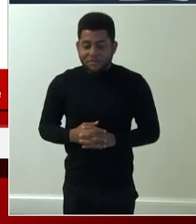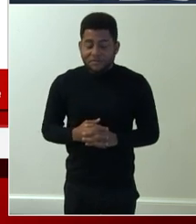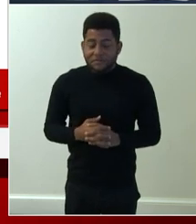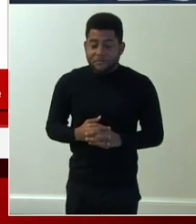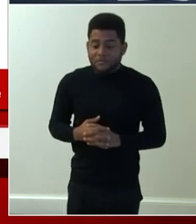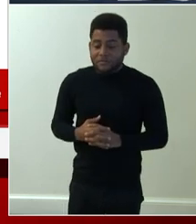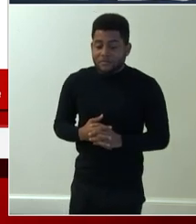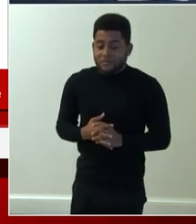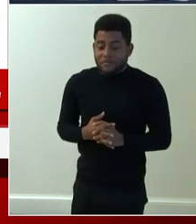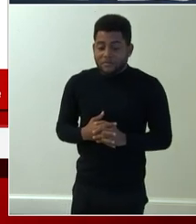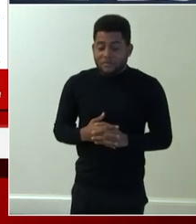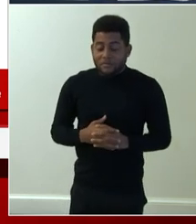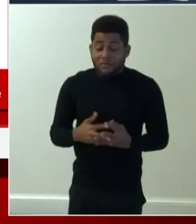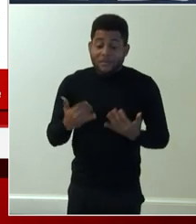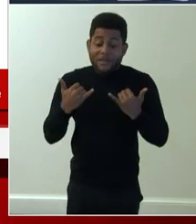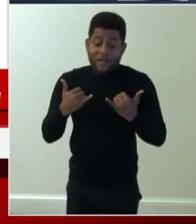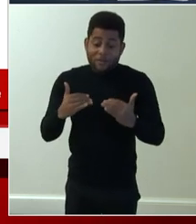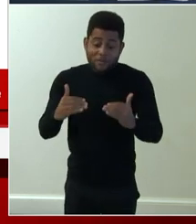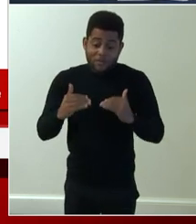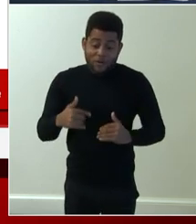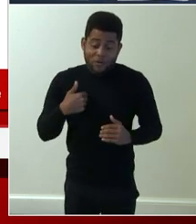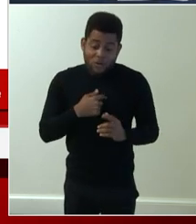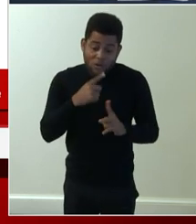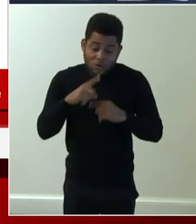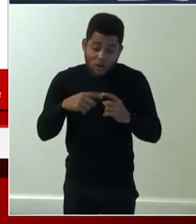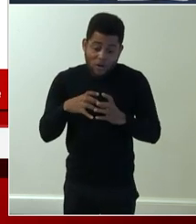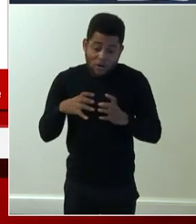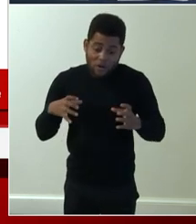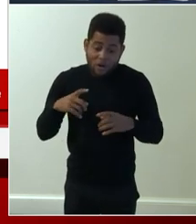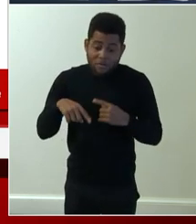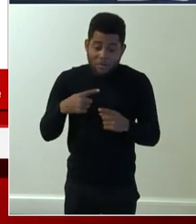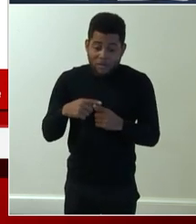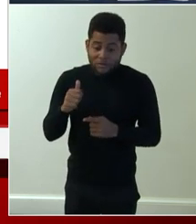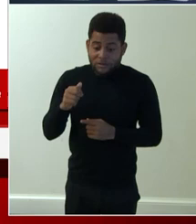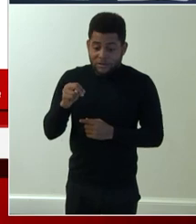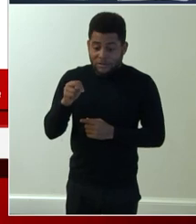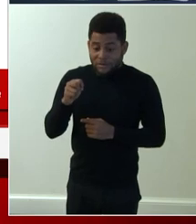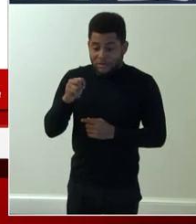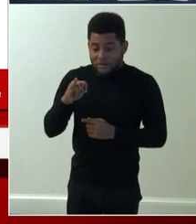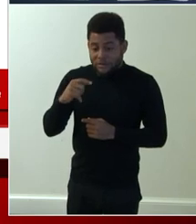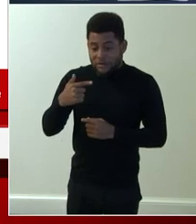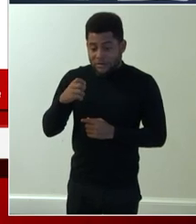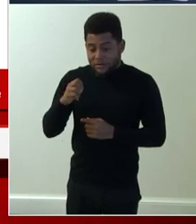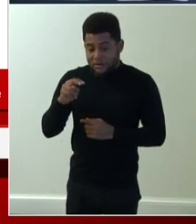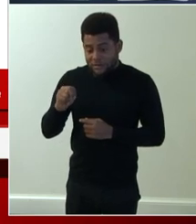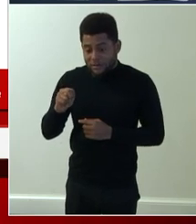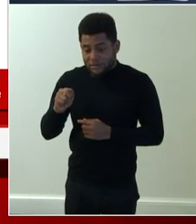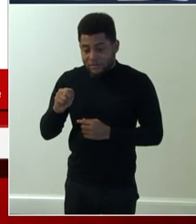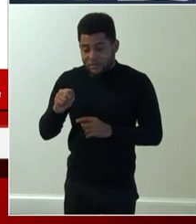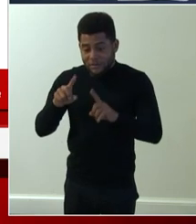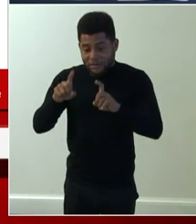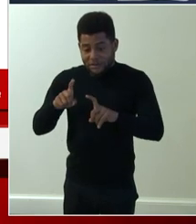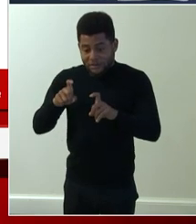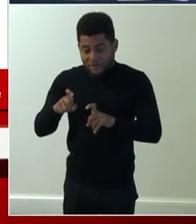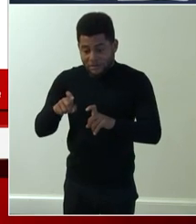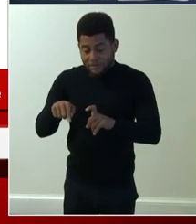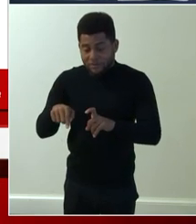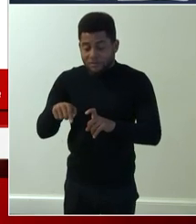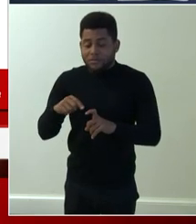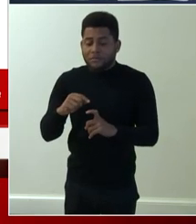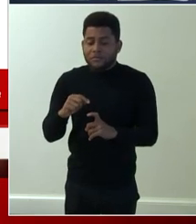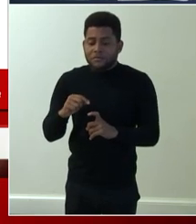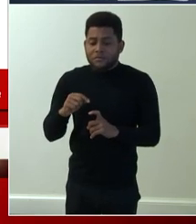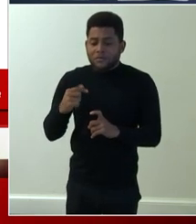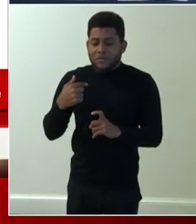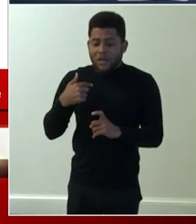As we move forward, we've talked a lot about antigen test kits, and we've talked about how that our neighbors in Maryland and Virginia have offered